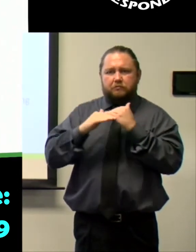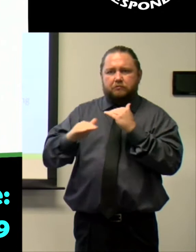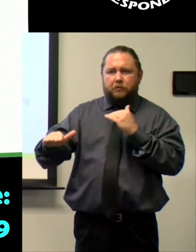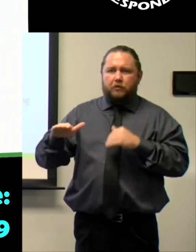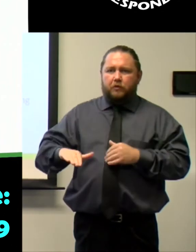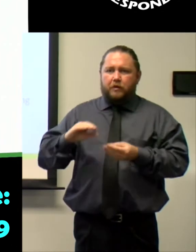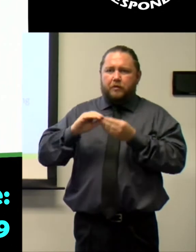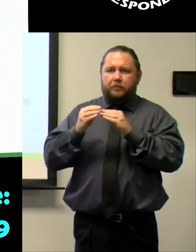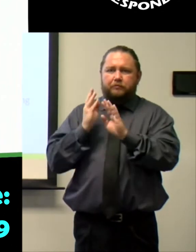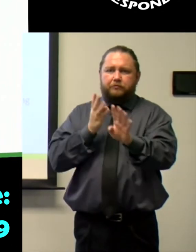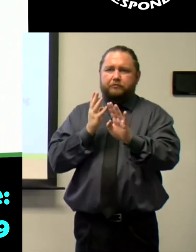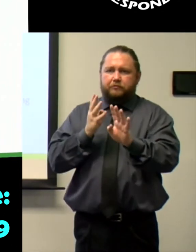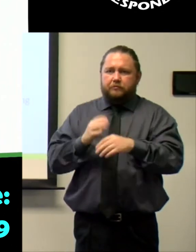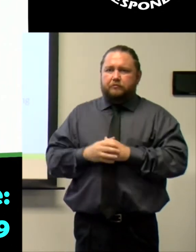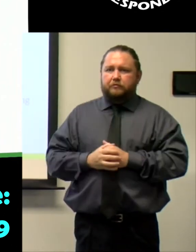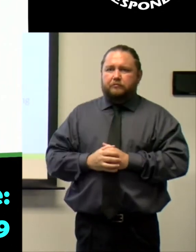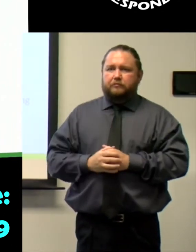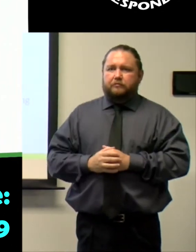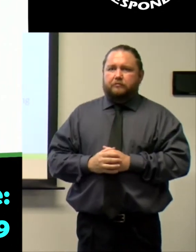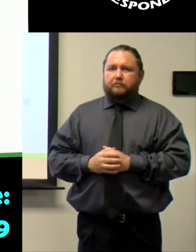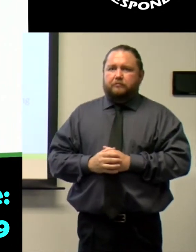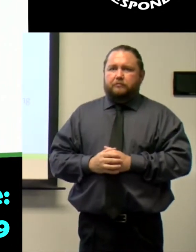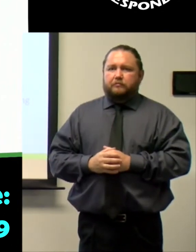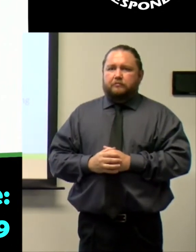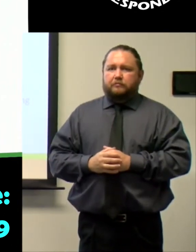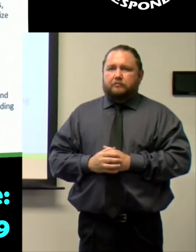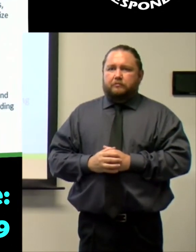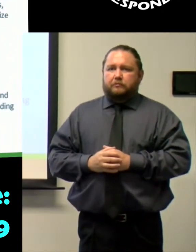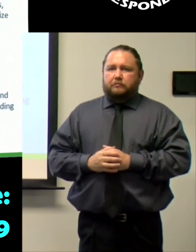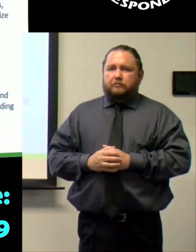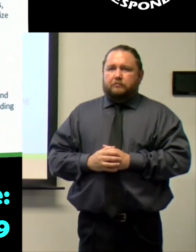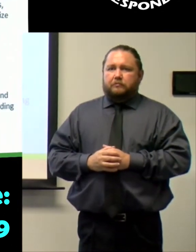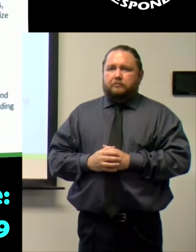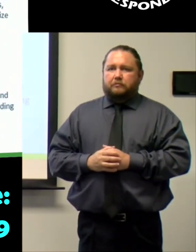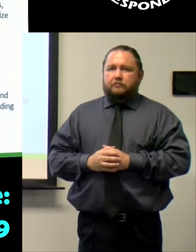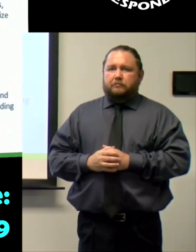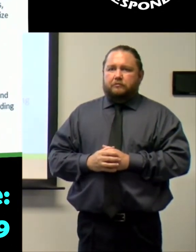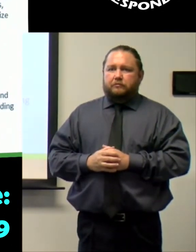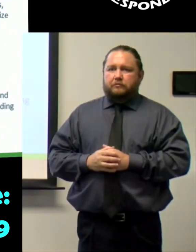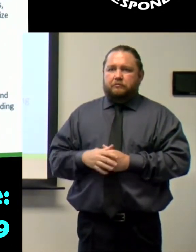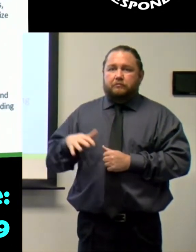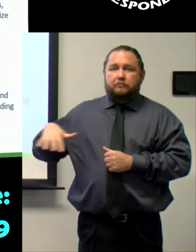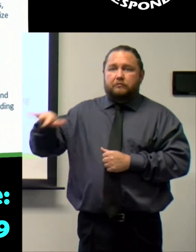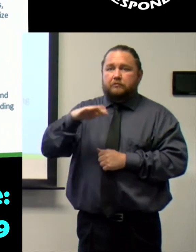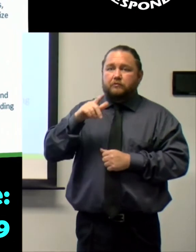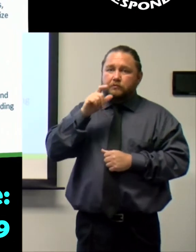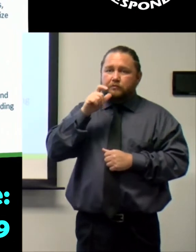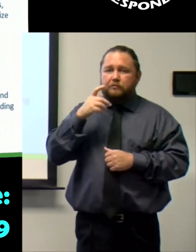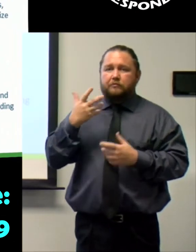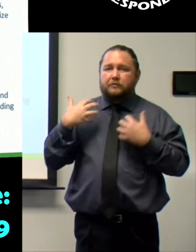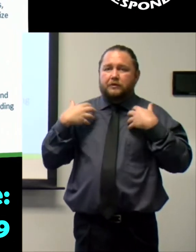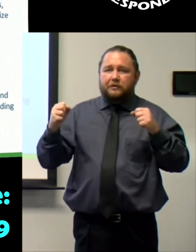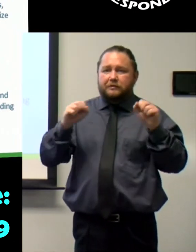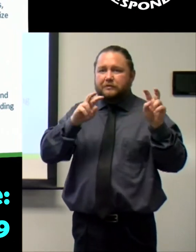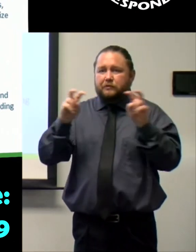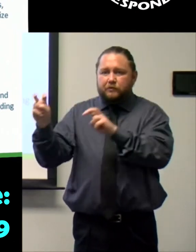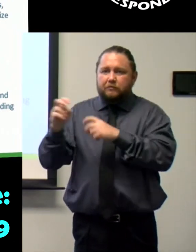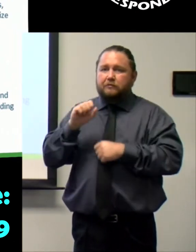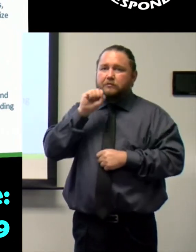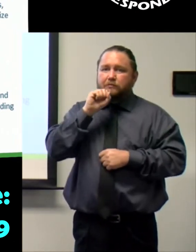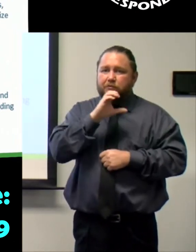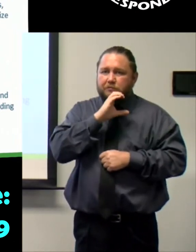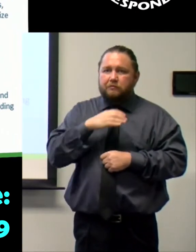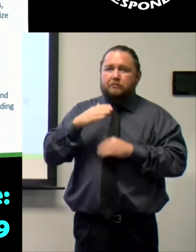are those that we know about, people who are over 60, our senior citizens, also people that have an underlying health